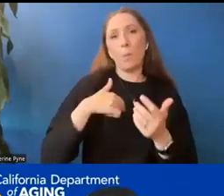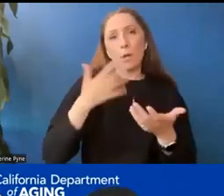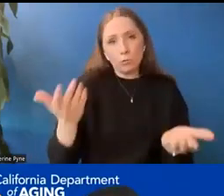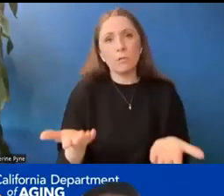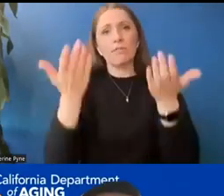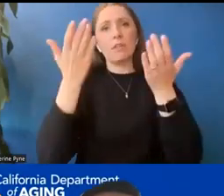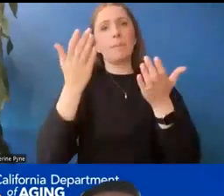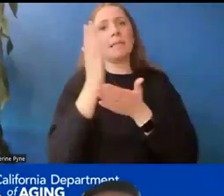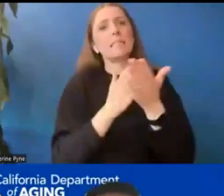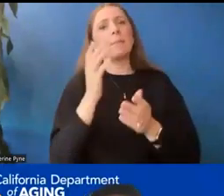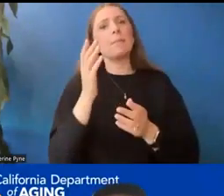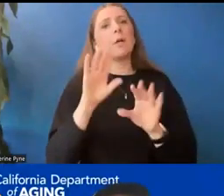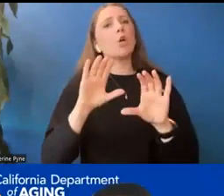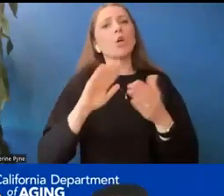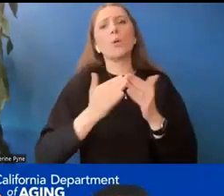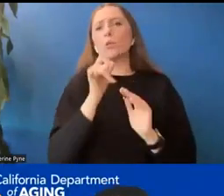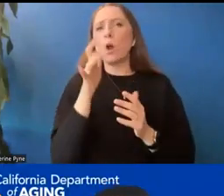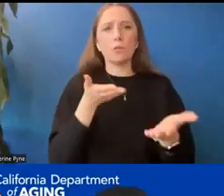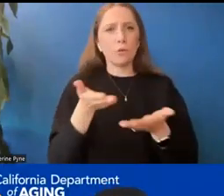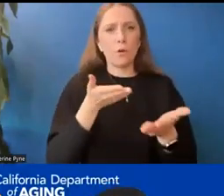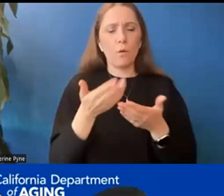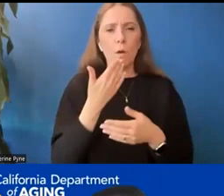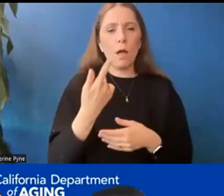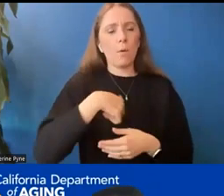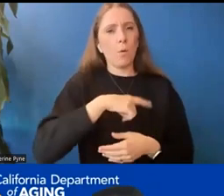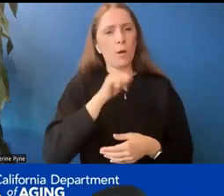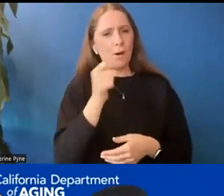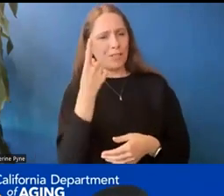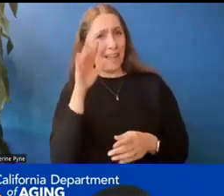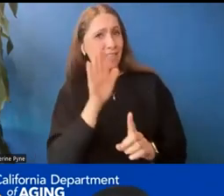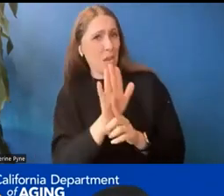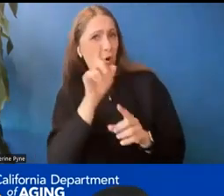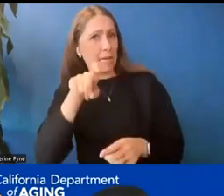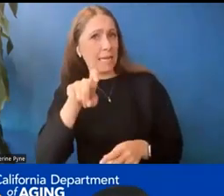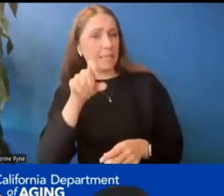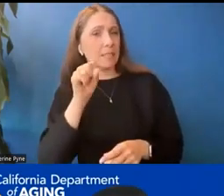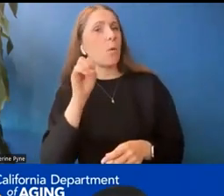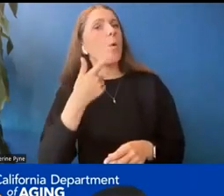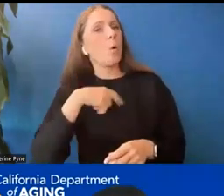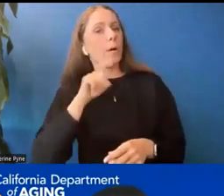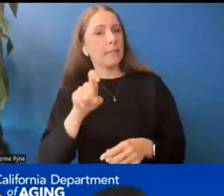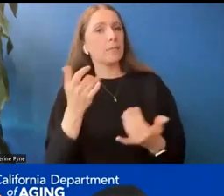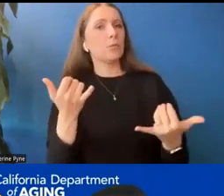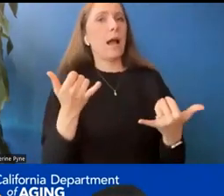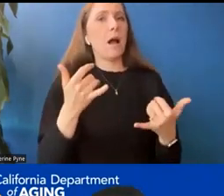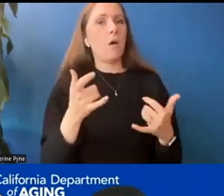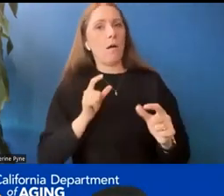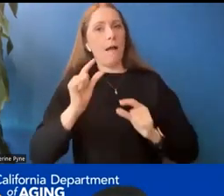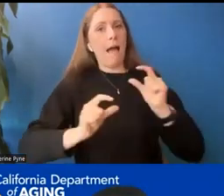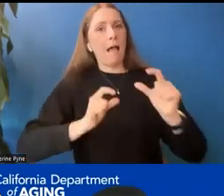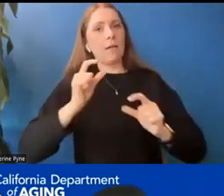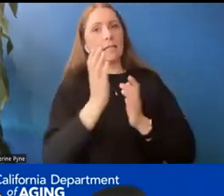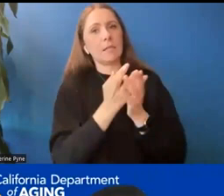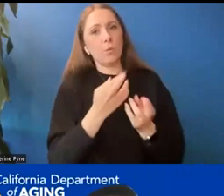underserved communities, but without data, we don't fully understand the needs and the experiences of the community. And we are also allocating resources